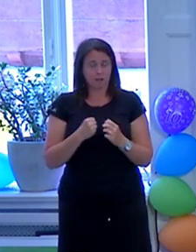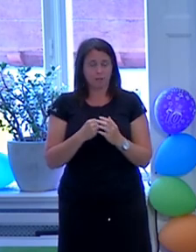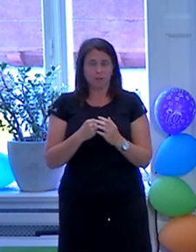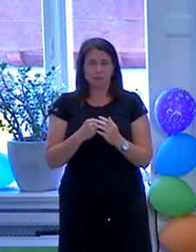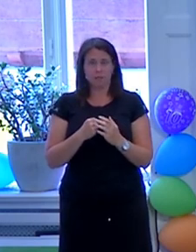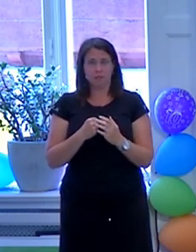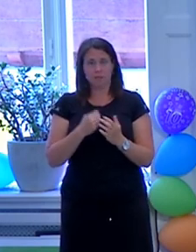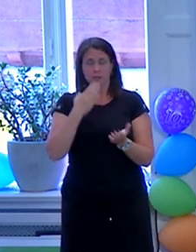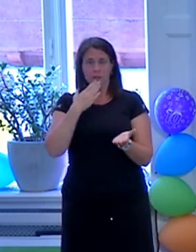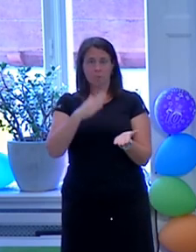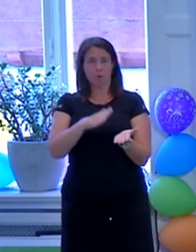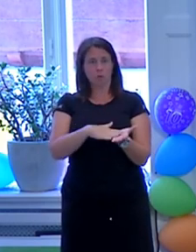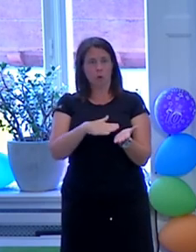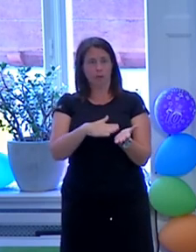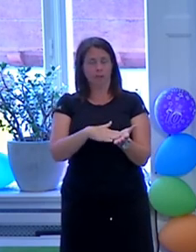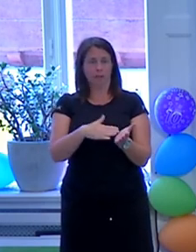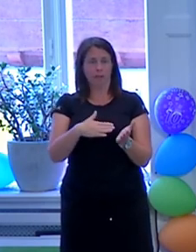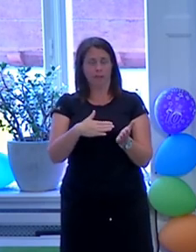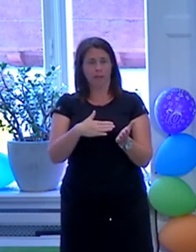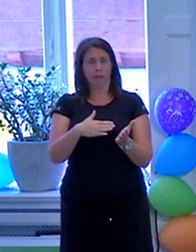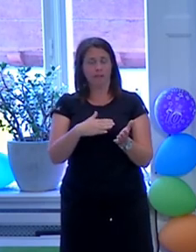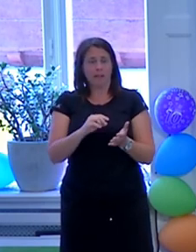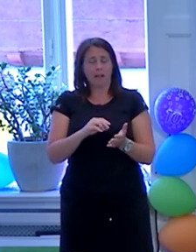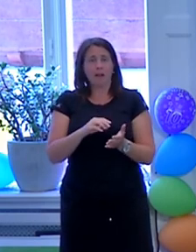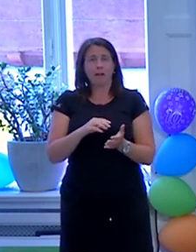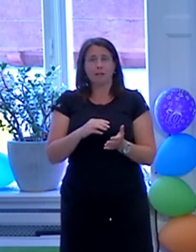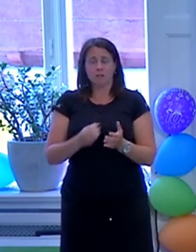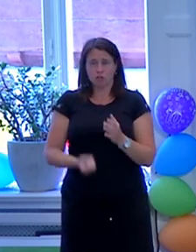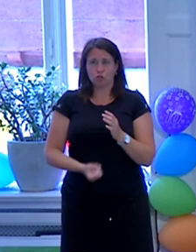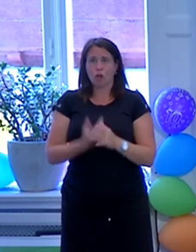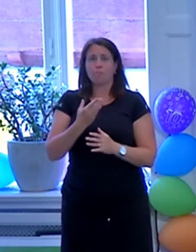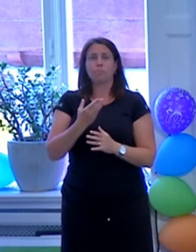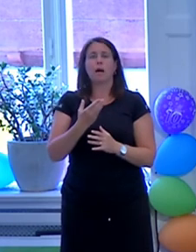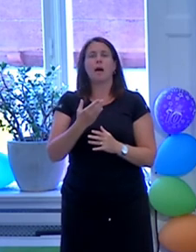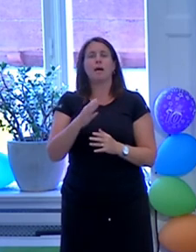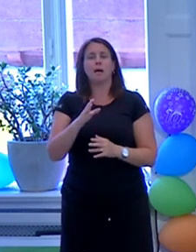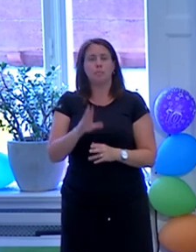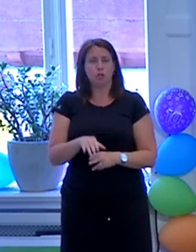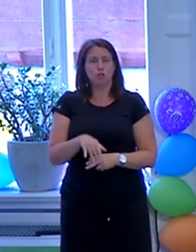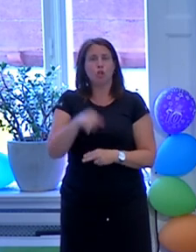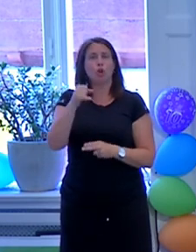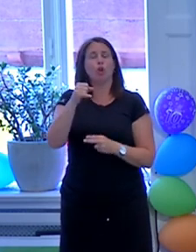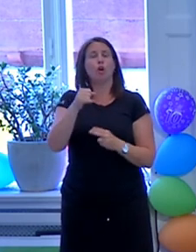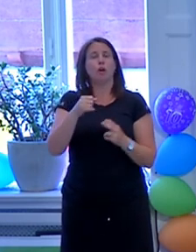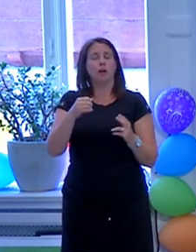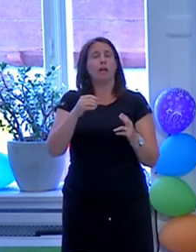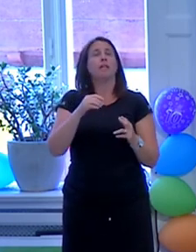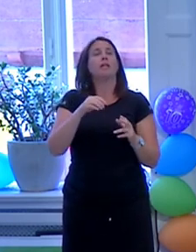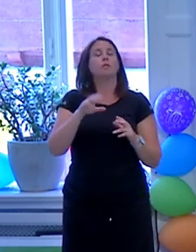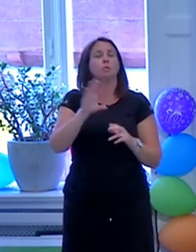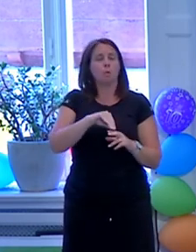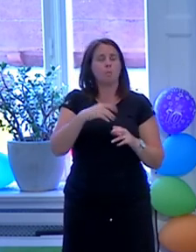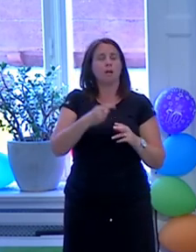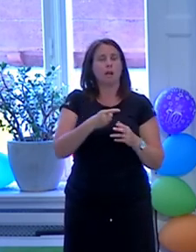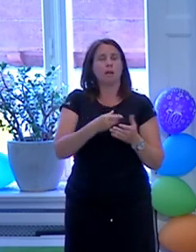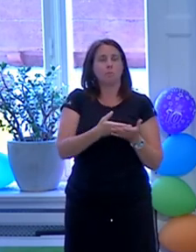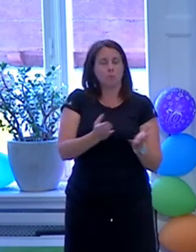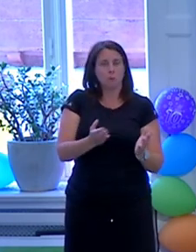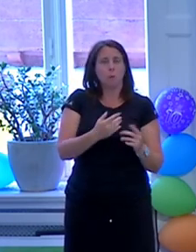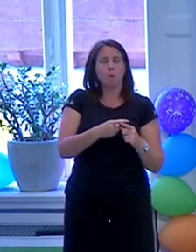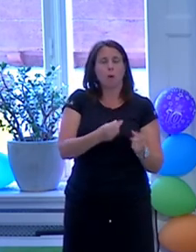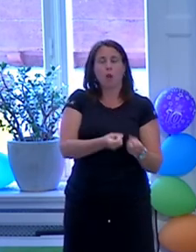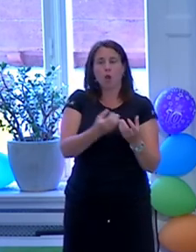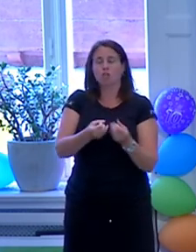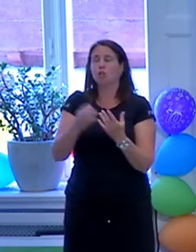ecosystems to enable the ecosystems rather than to fixing the actual problems. To fix national problems by